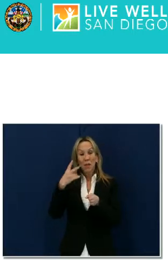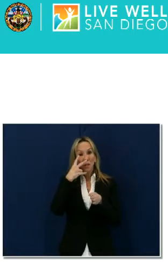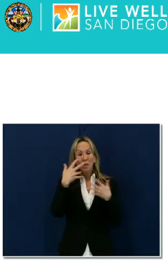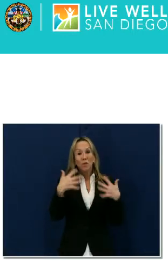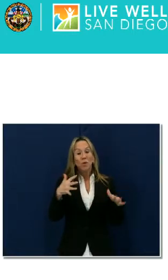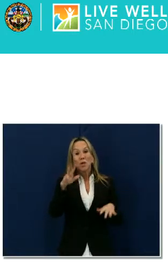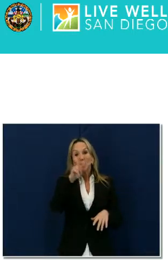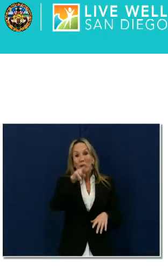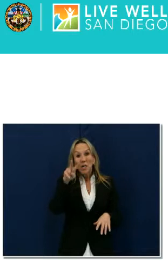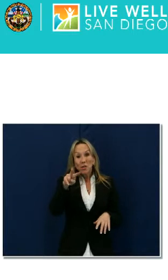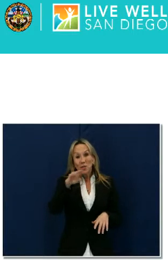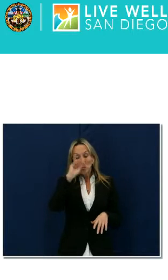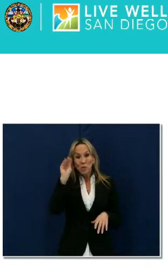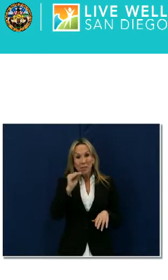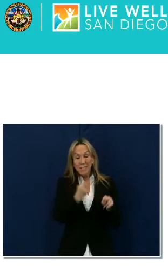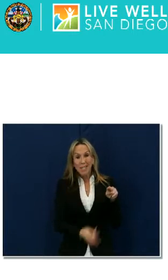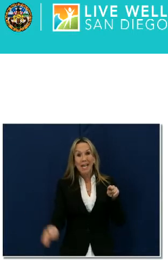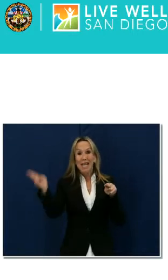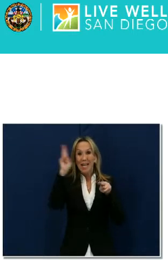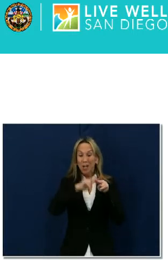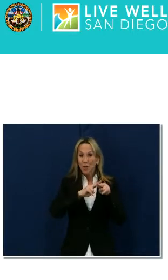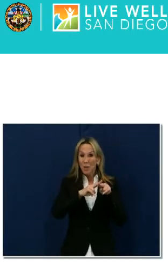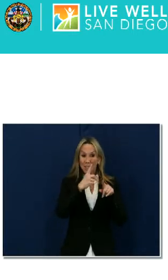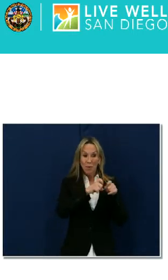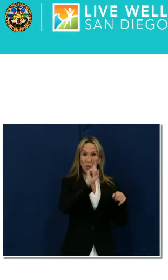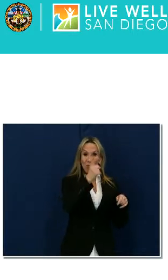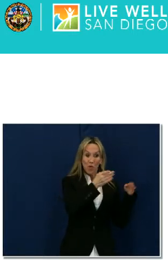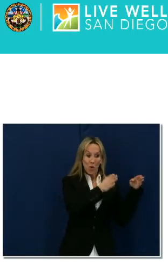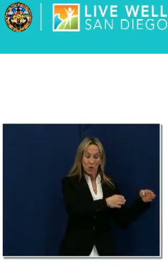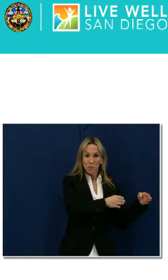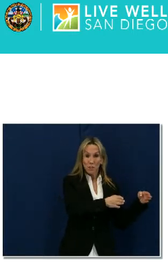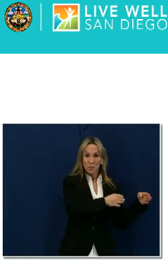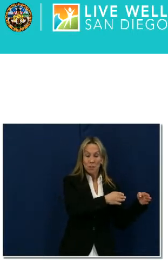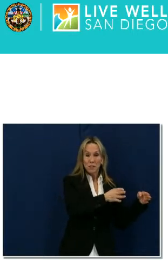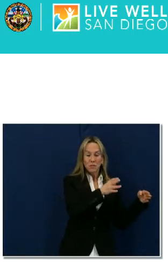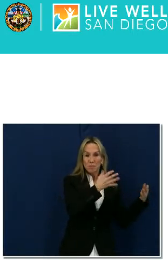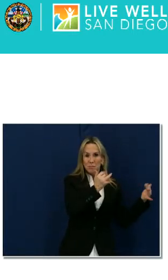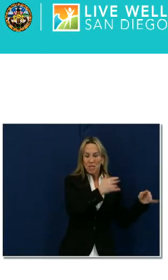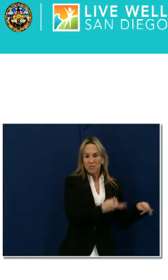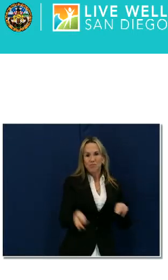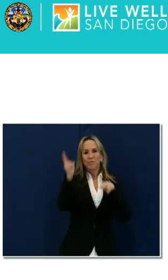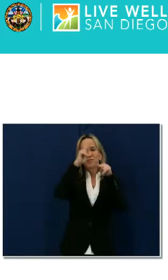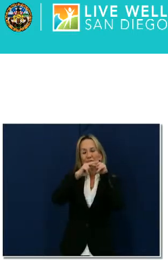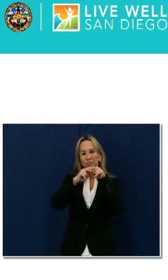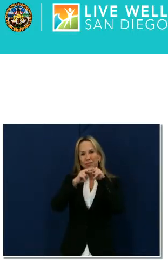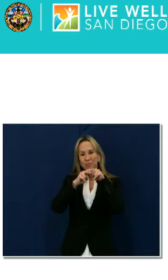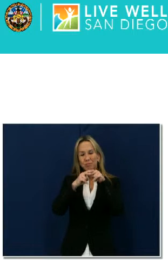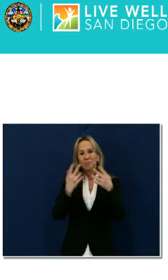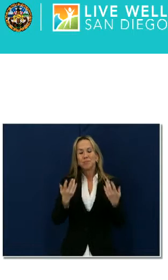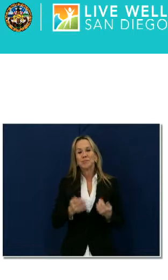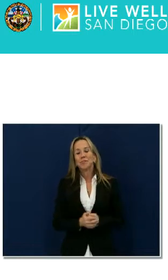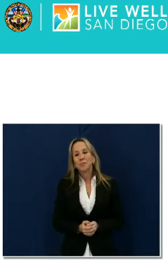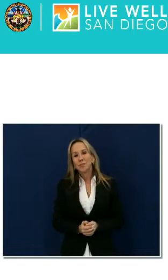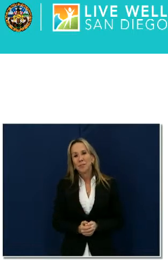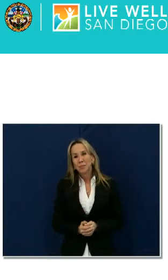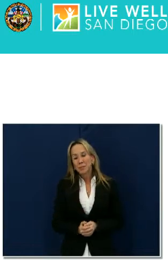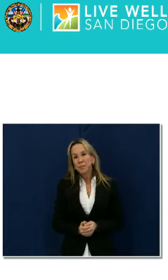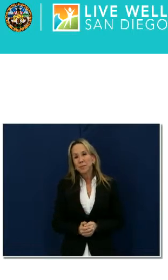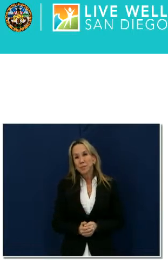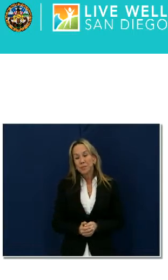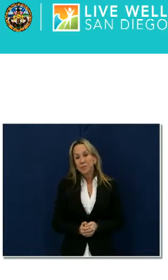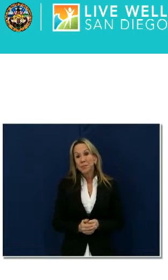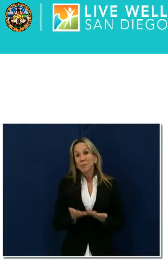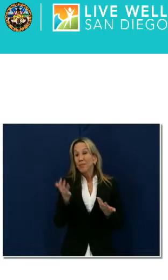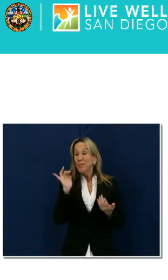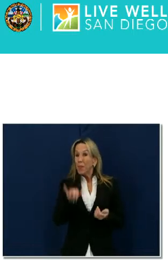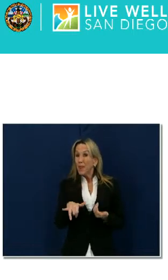a 22% increase from that first 7-day average to the second. So